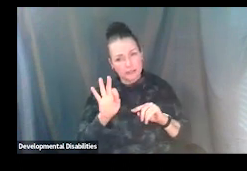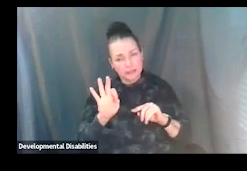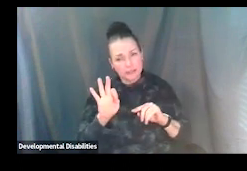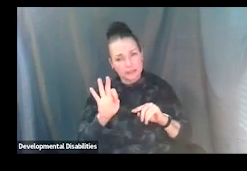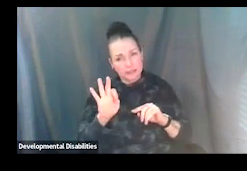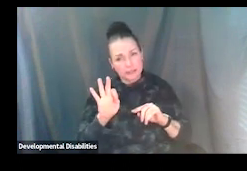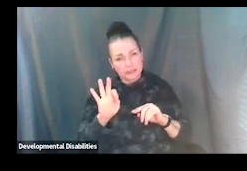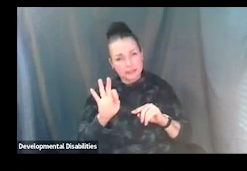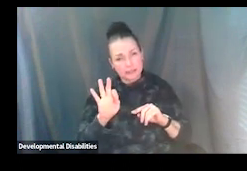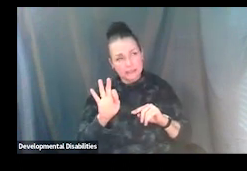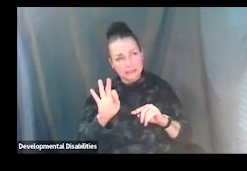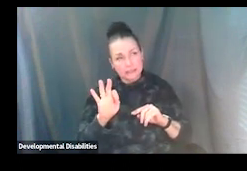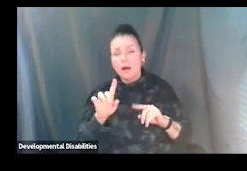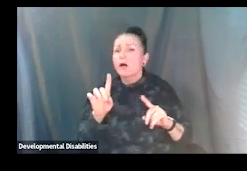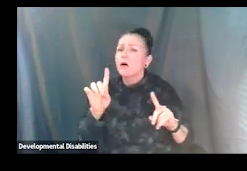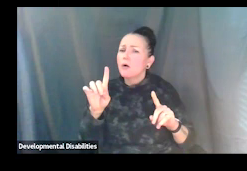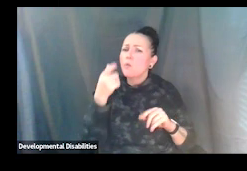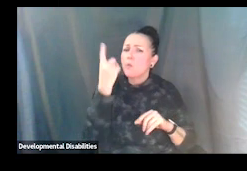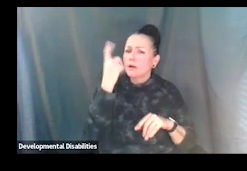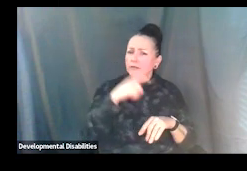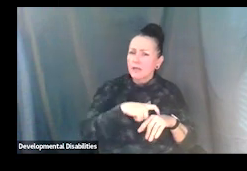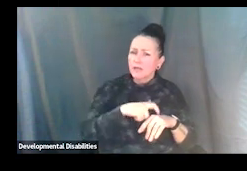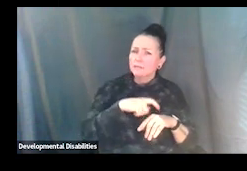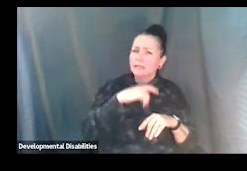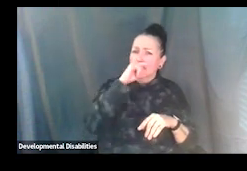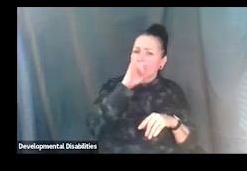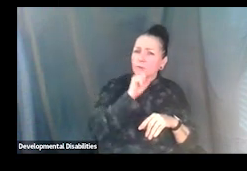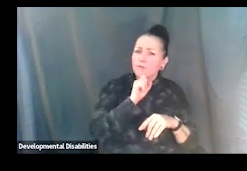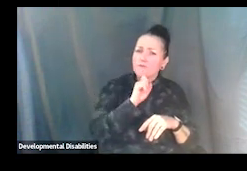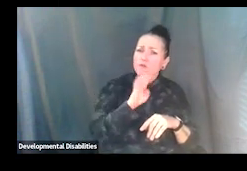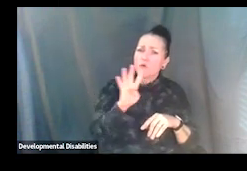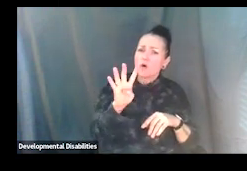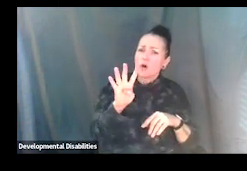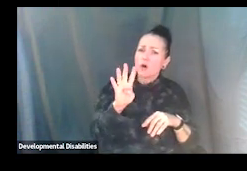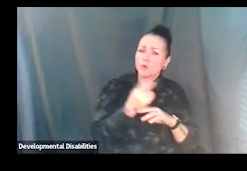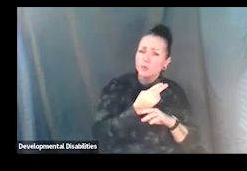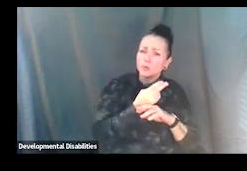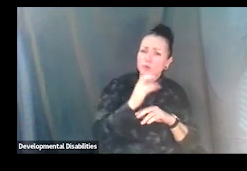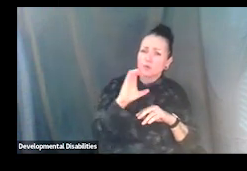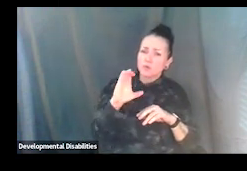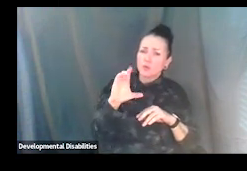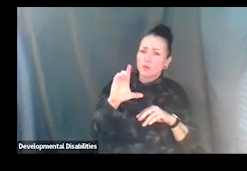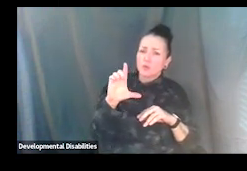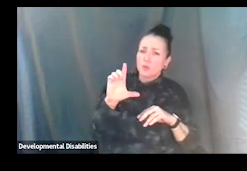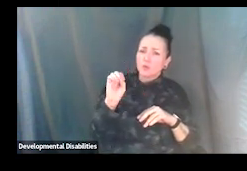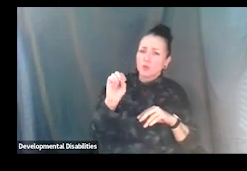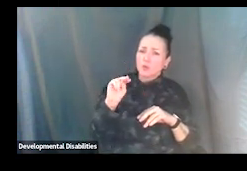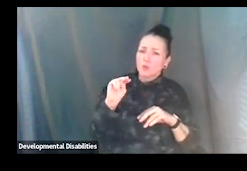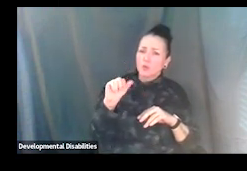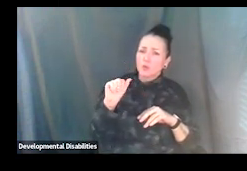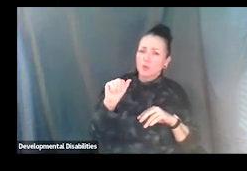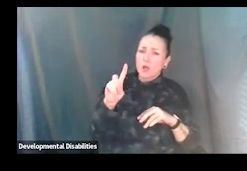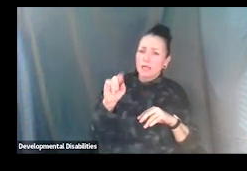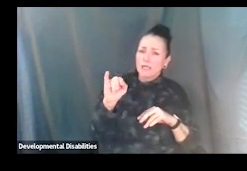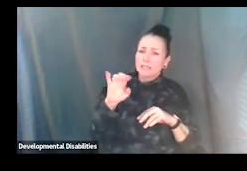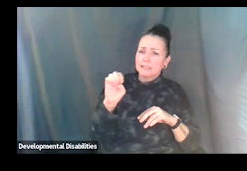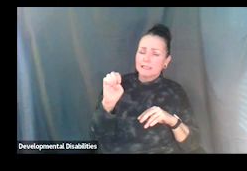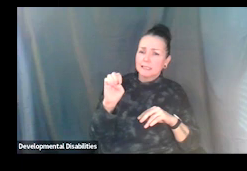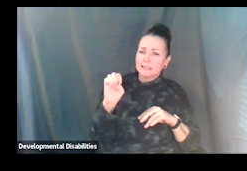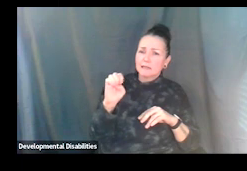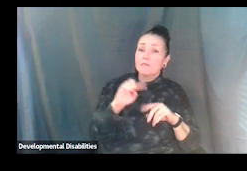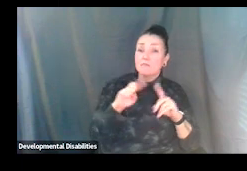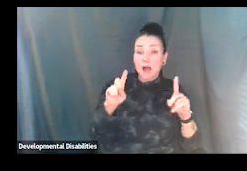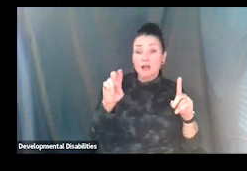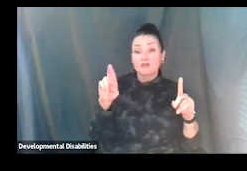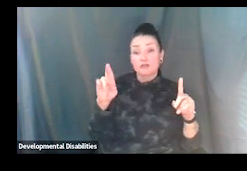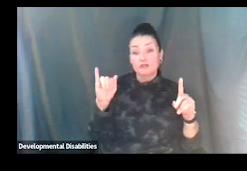Younger than that, maybe 4, I've tried clonidine, but in terms of things like risperidone, probably age 5,